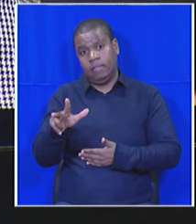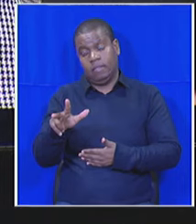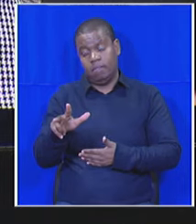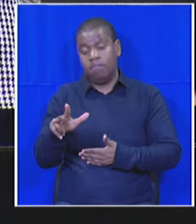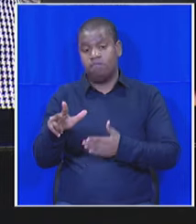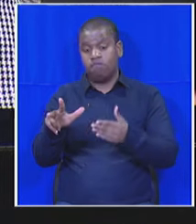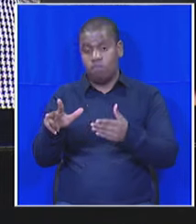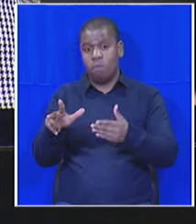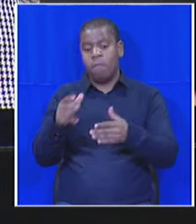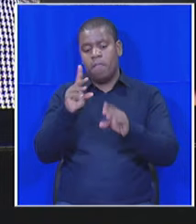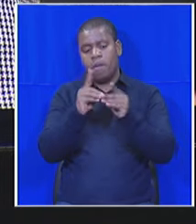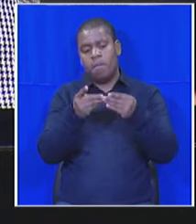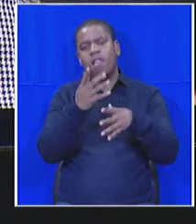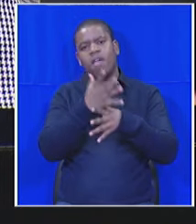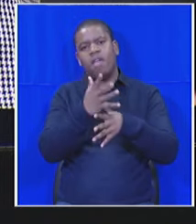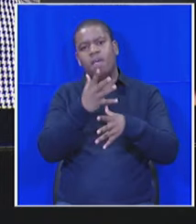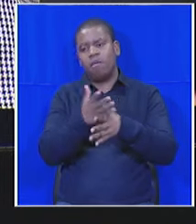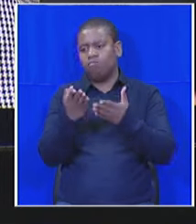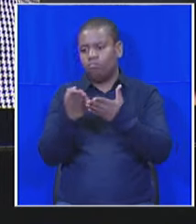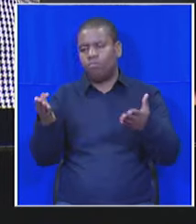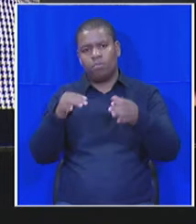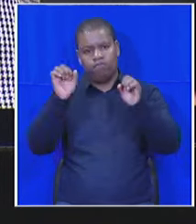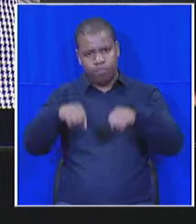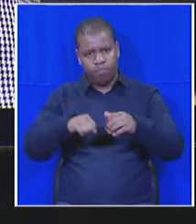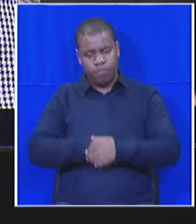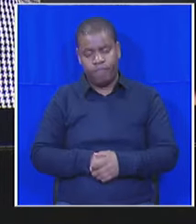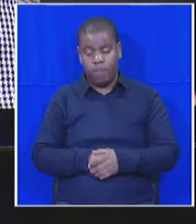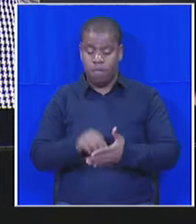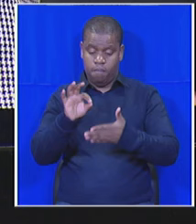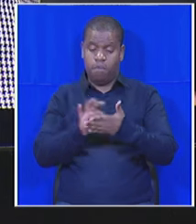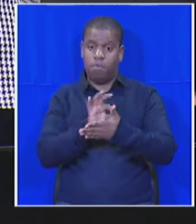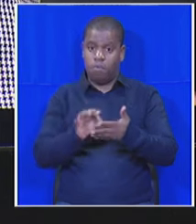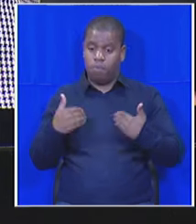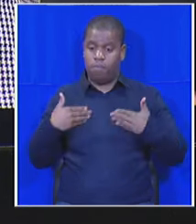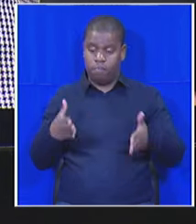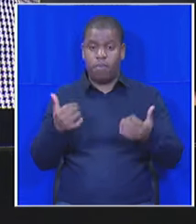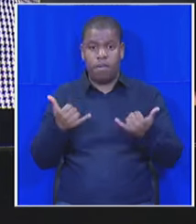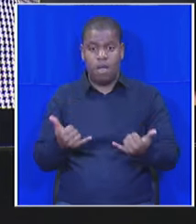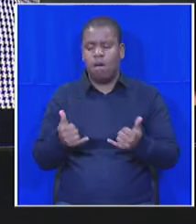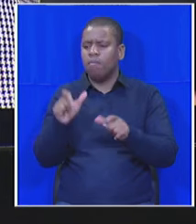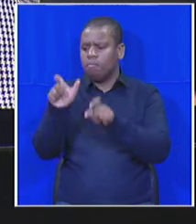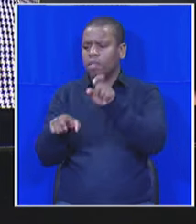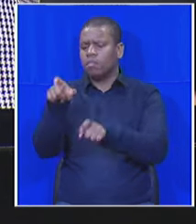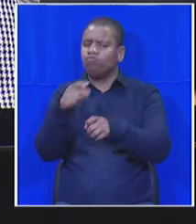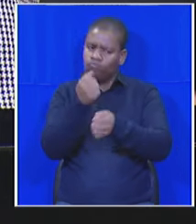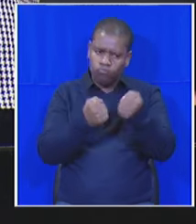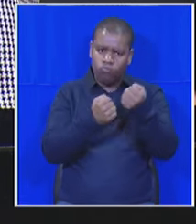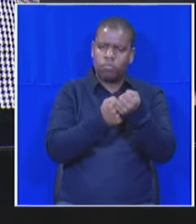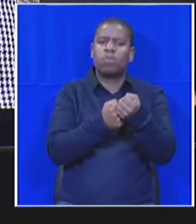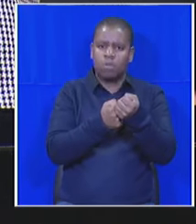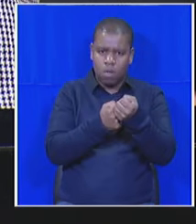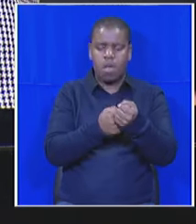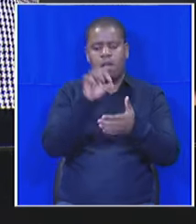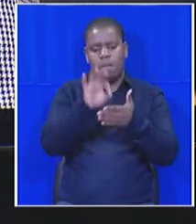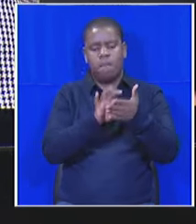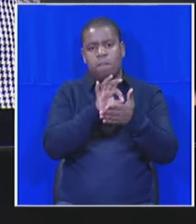Labour, be agreed to. Voting will now commence. Those in favor of the vote being agreed to should press